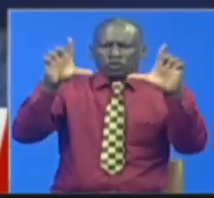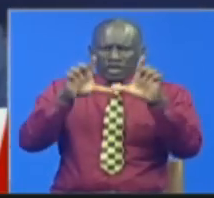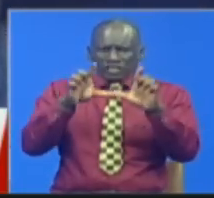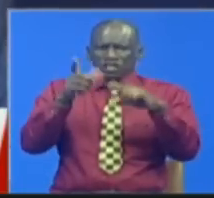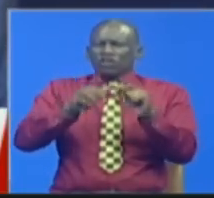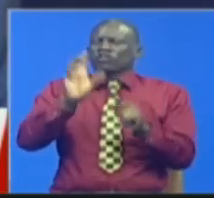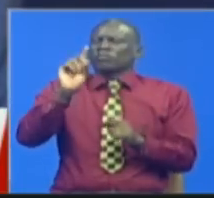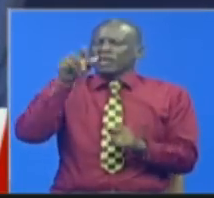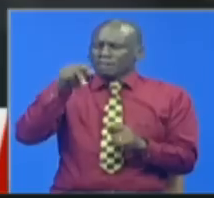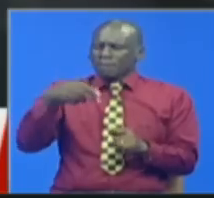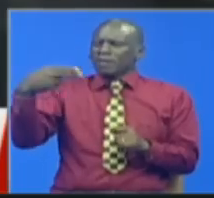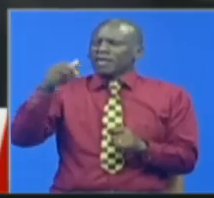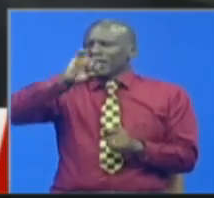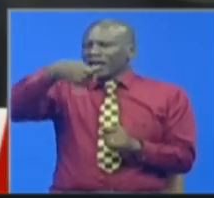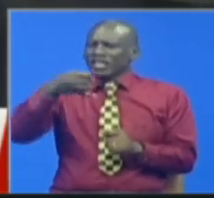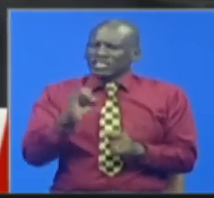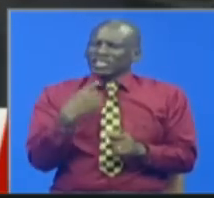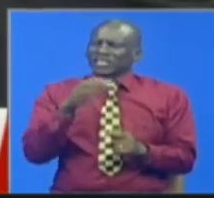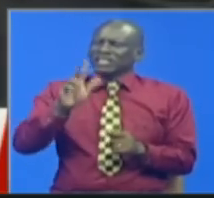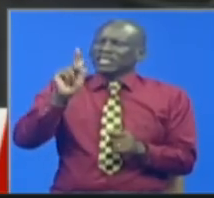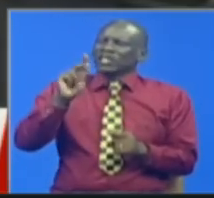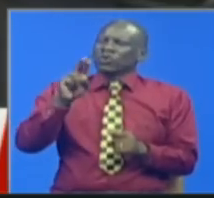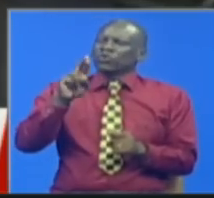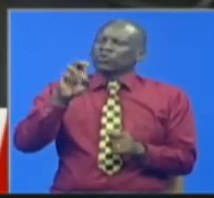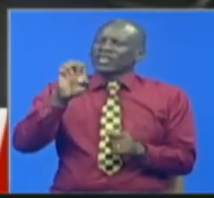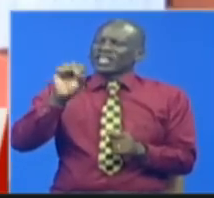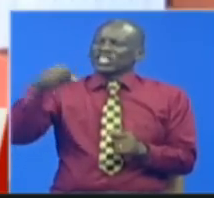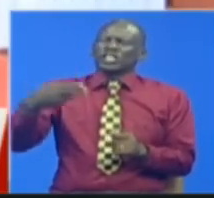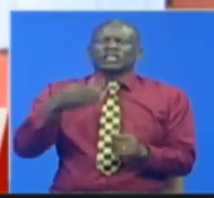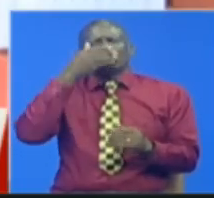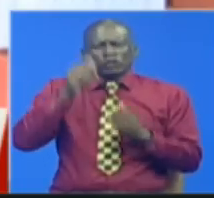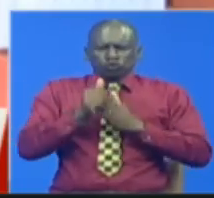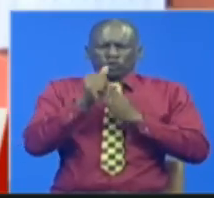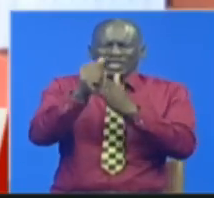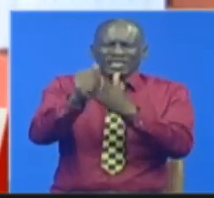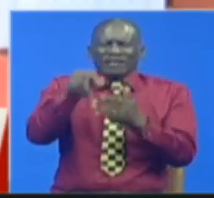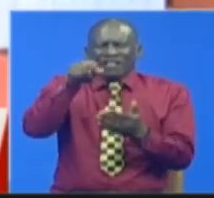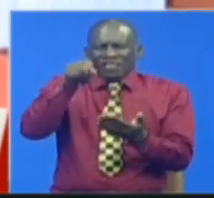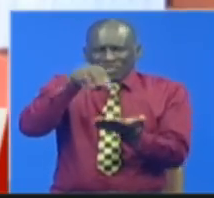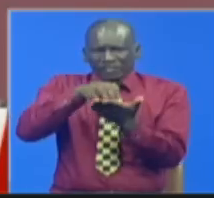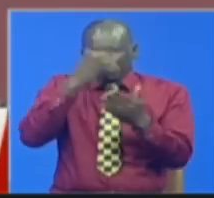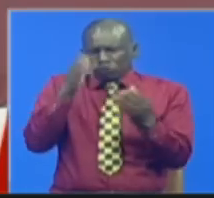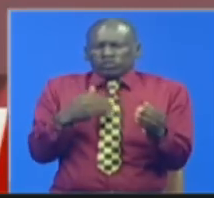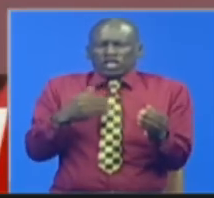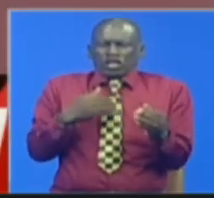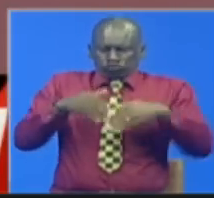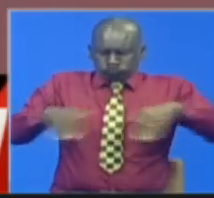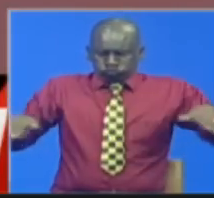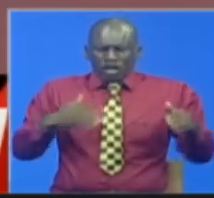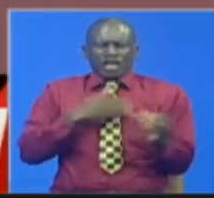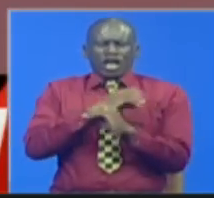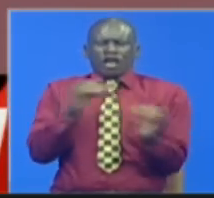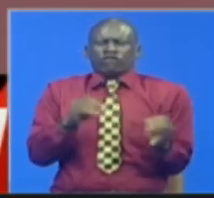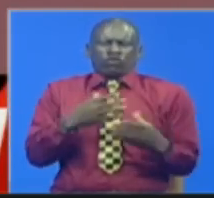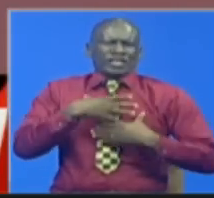Kulingana na DPP Noordin Hajji, Qureshi anafaa zaidi kuongoza mashtaka kwa sababu hana maslahi ya kulinda. For me